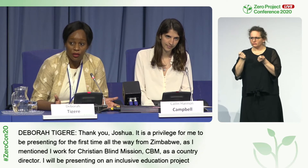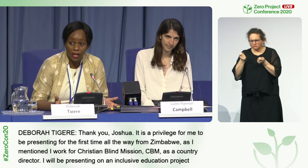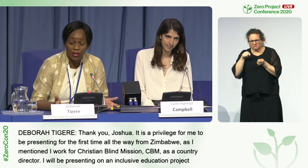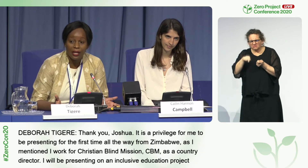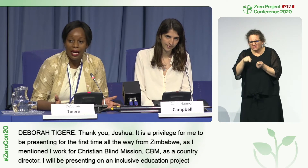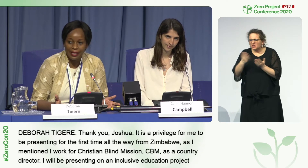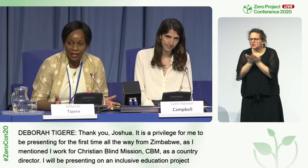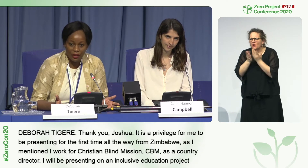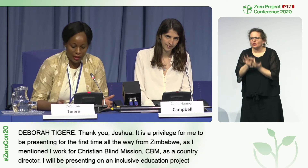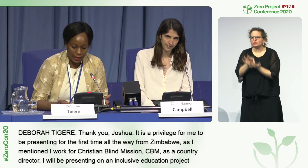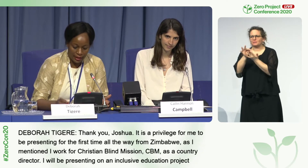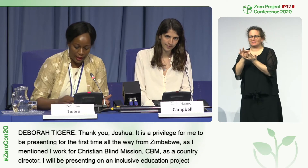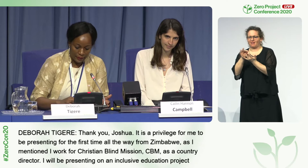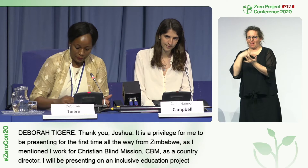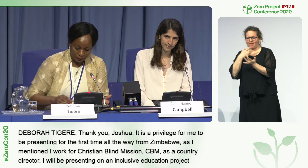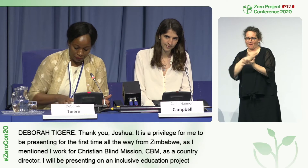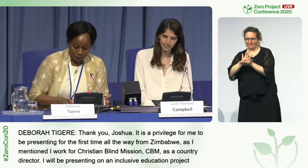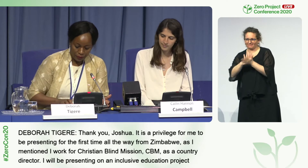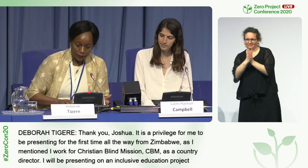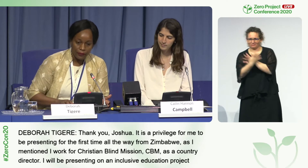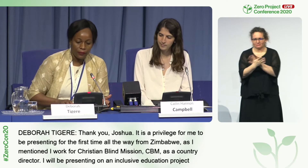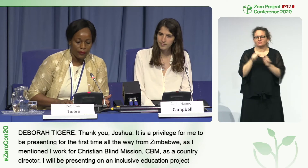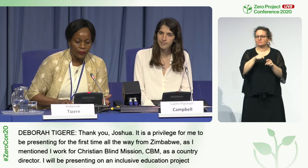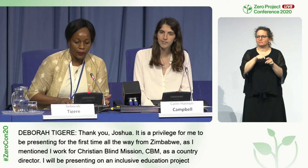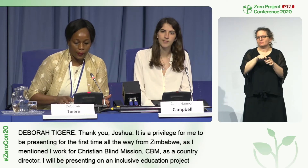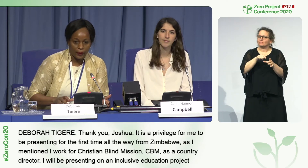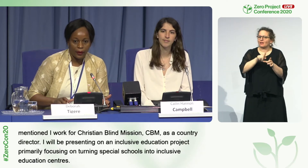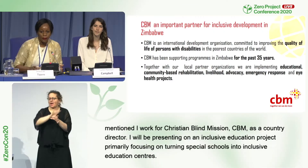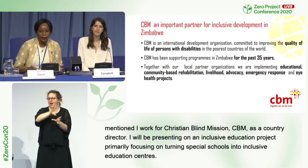inclusive education centers.